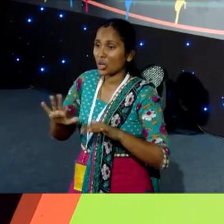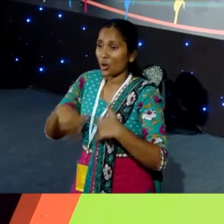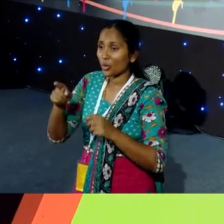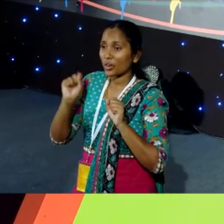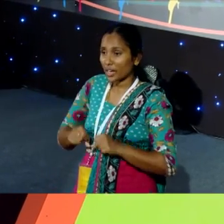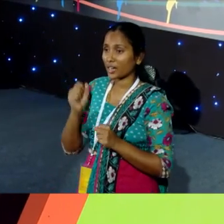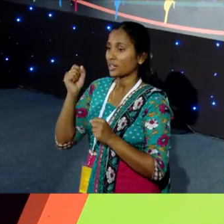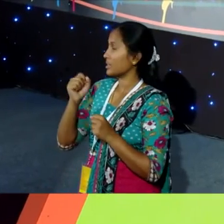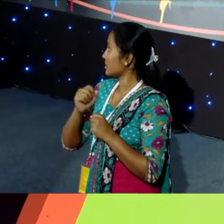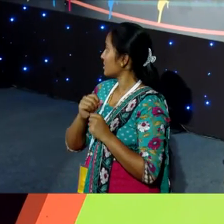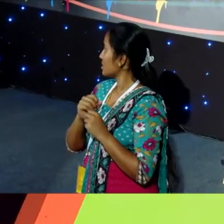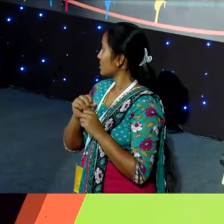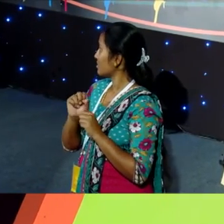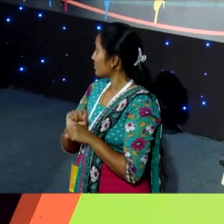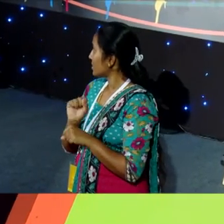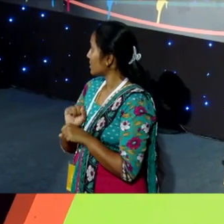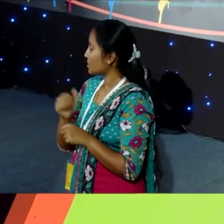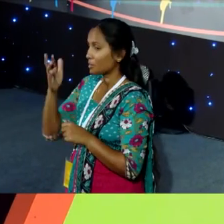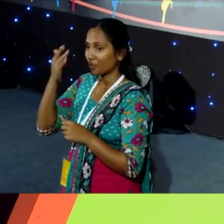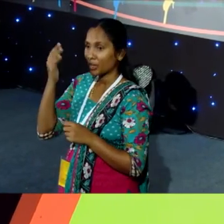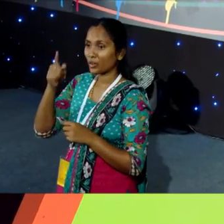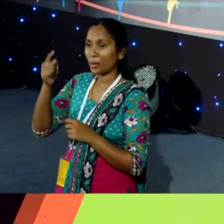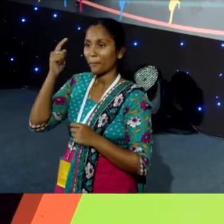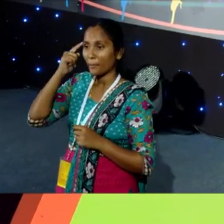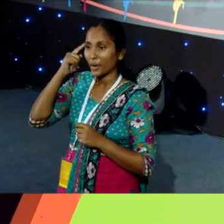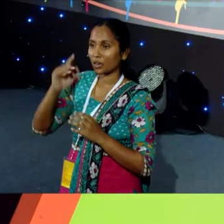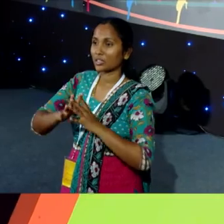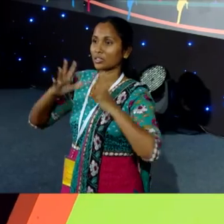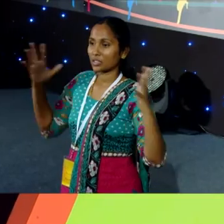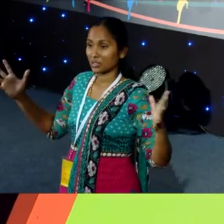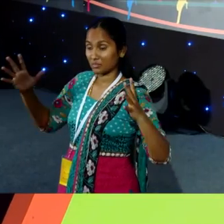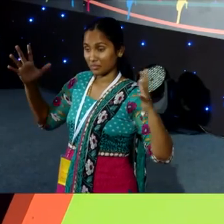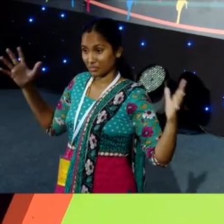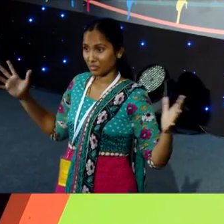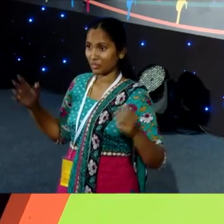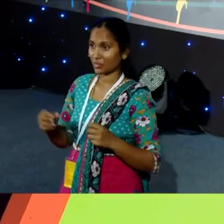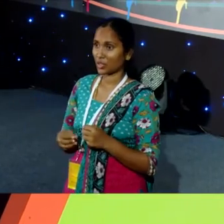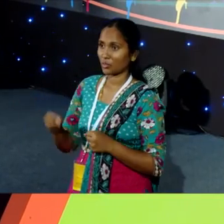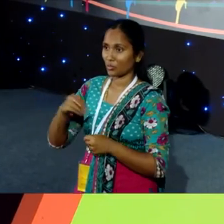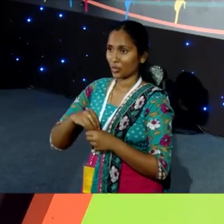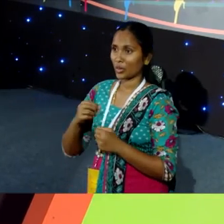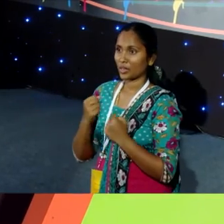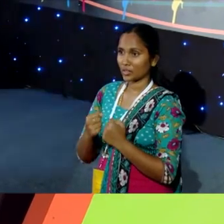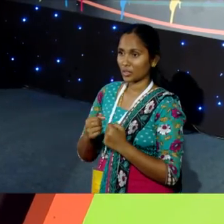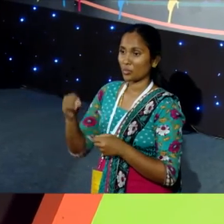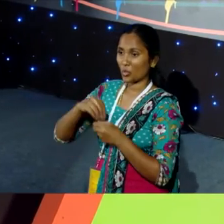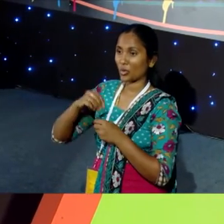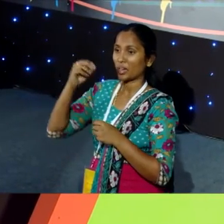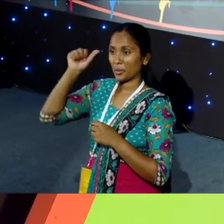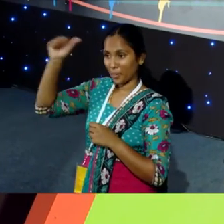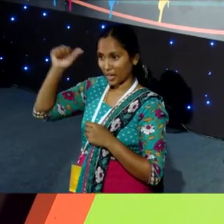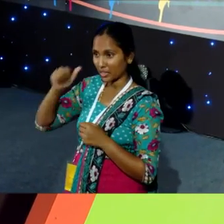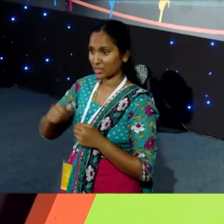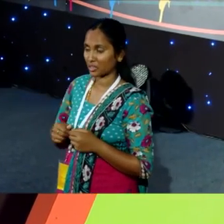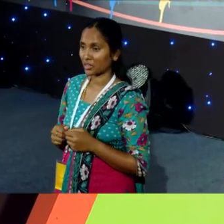cope. Now, because you all have minds which are so much larger and more fertile and more imaginative and